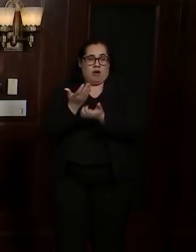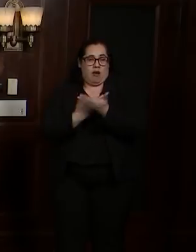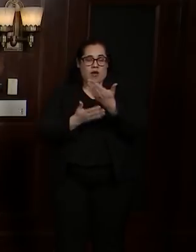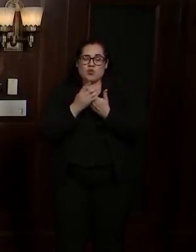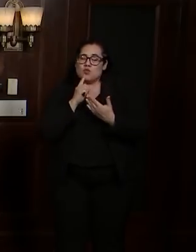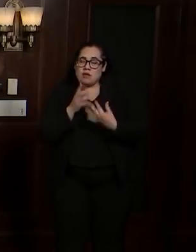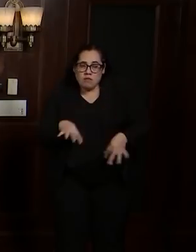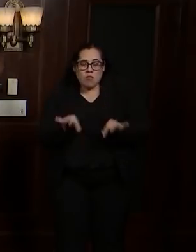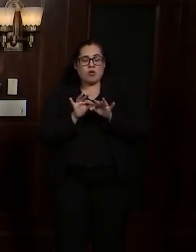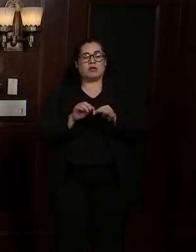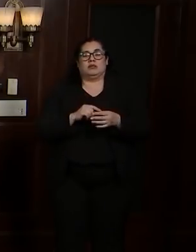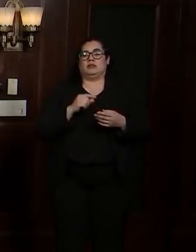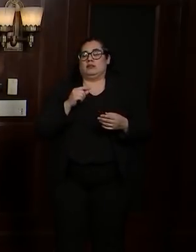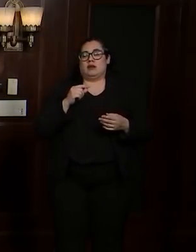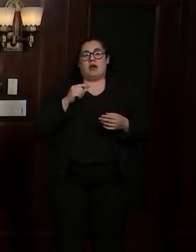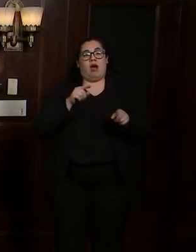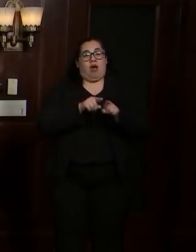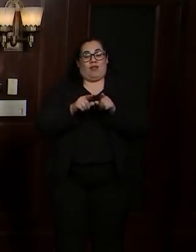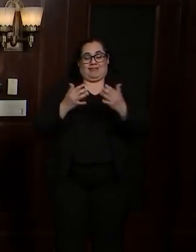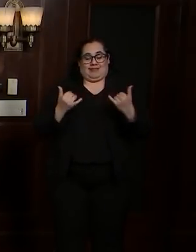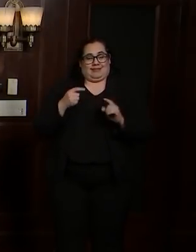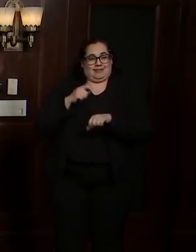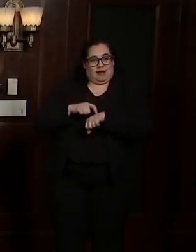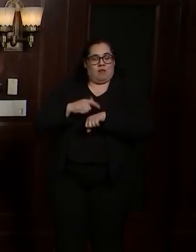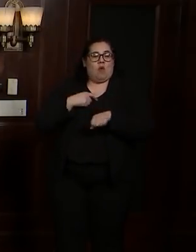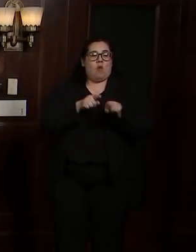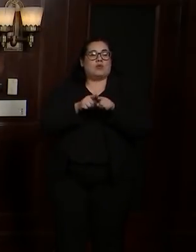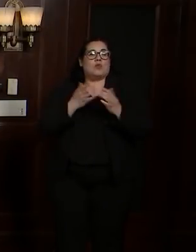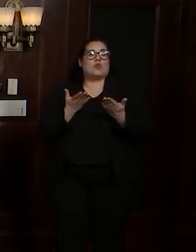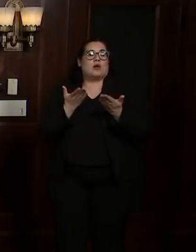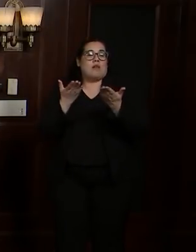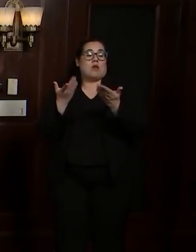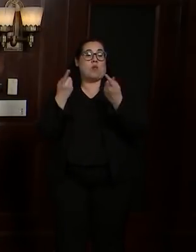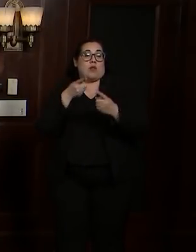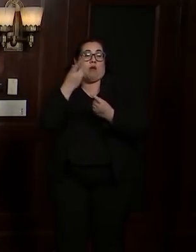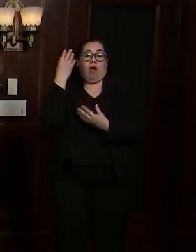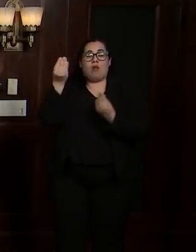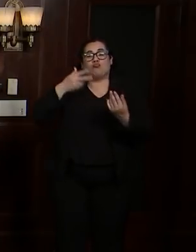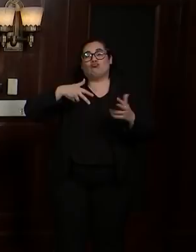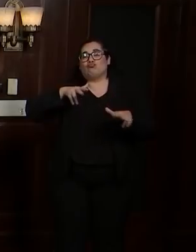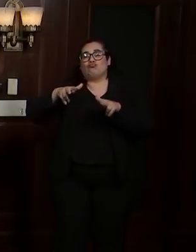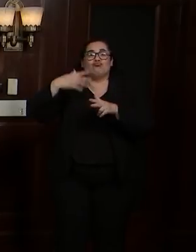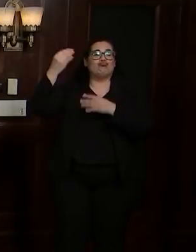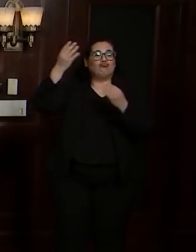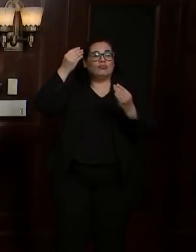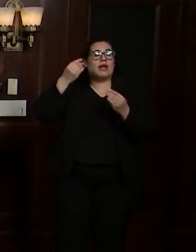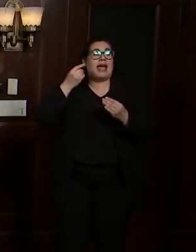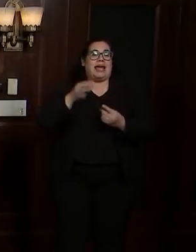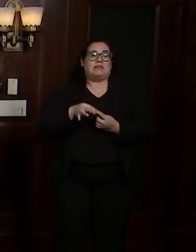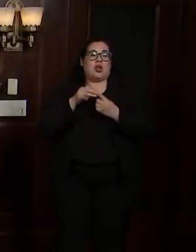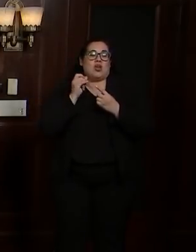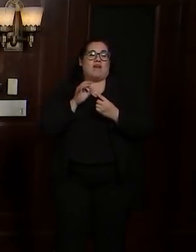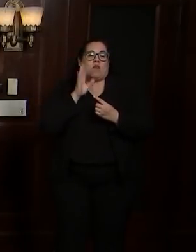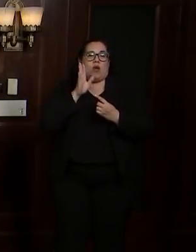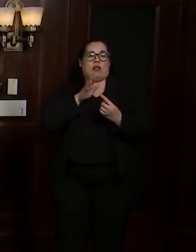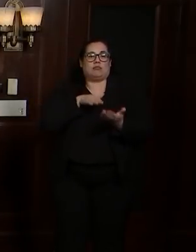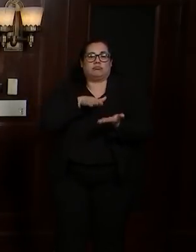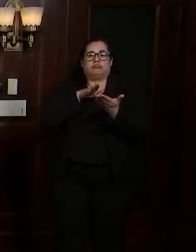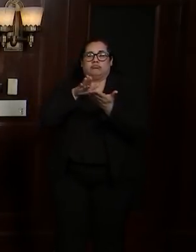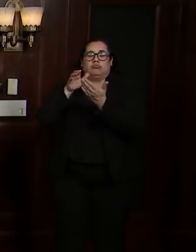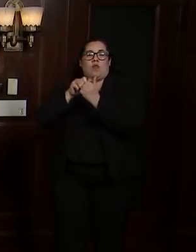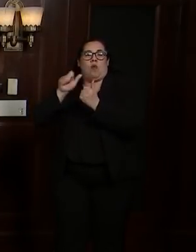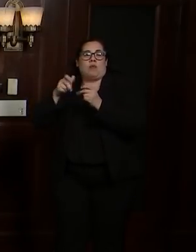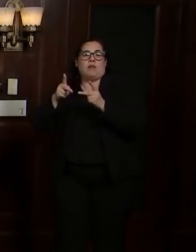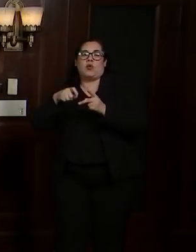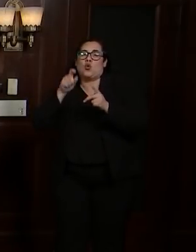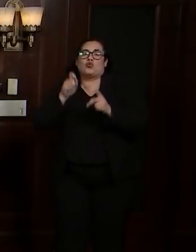really important. And at this point, we would also recommend that when you're out and about, particularly if you're going to have contact with other folks,